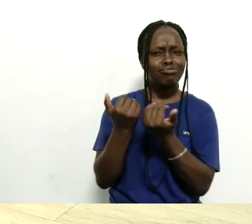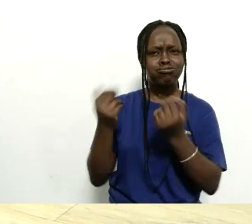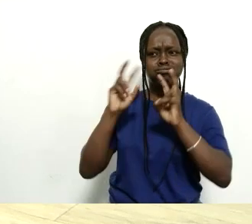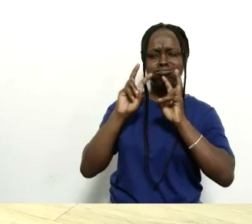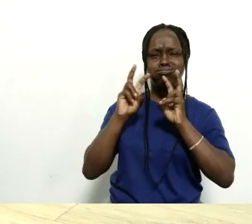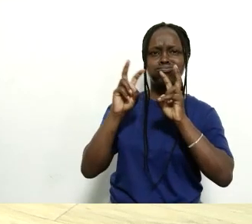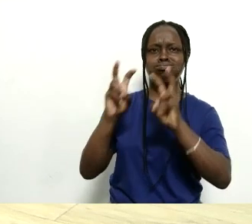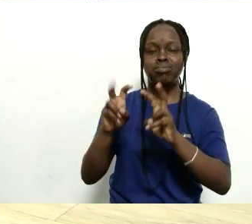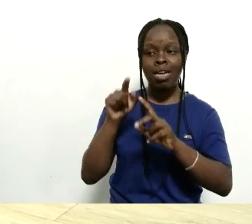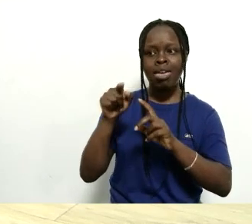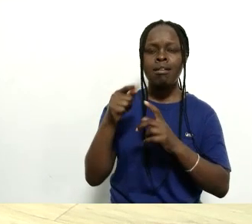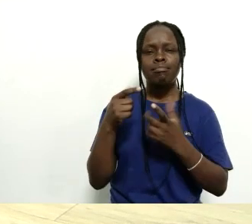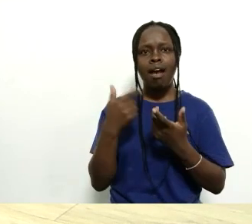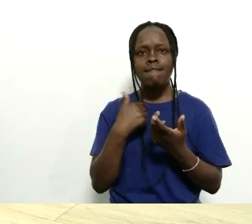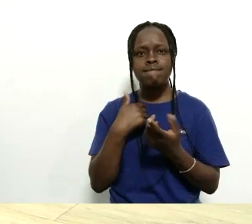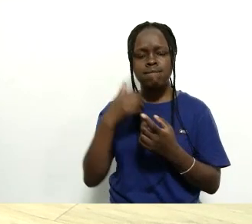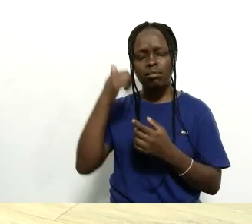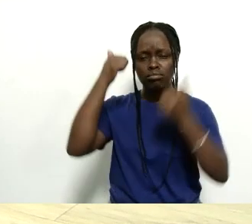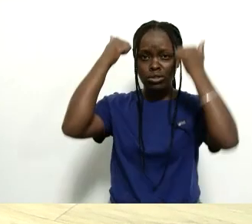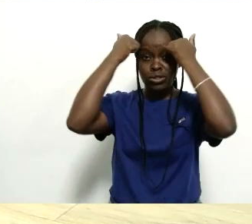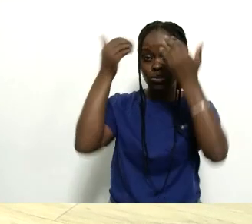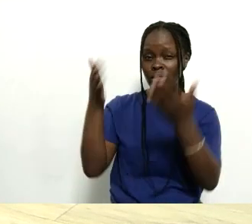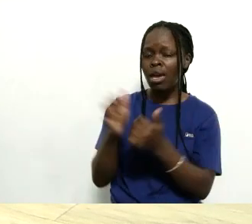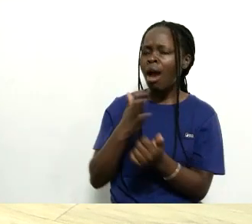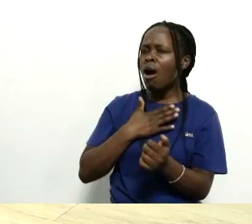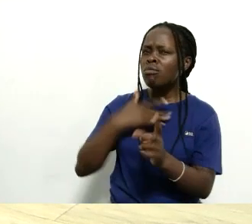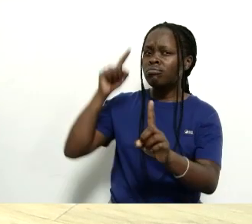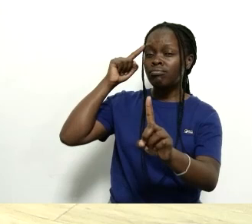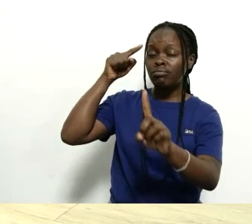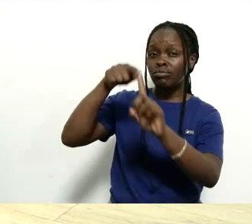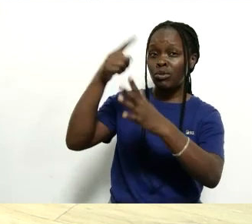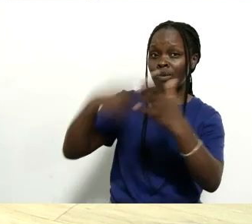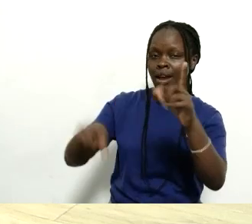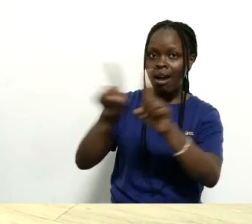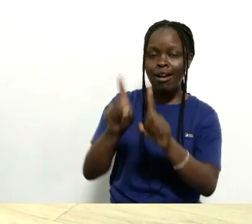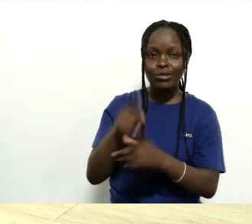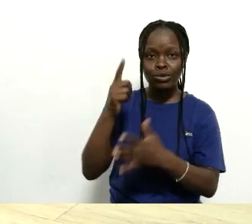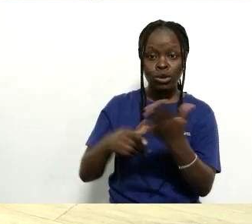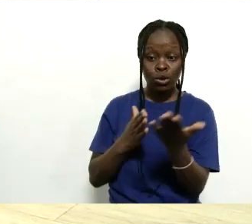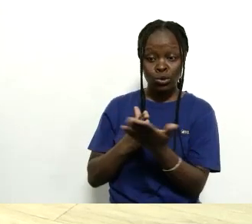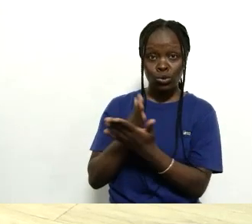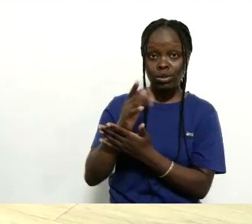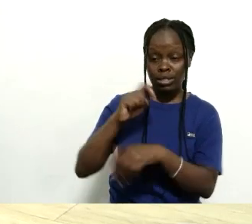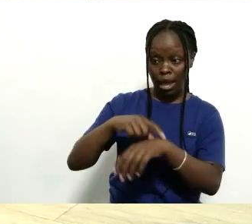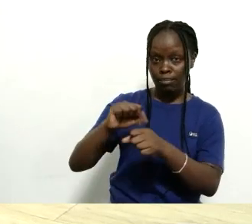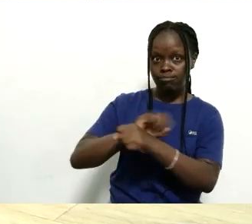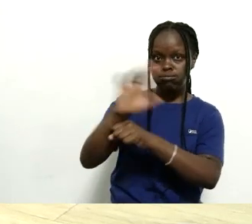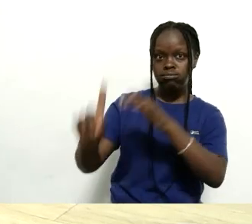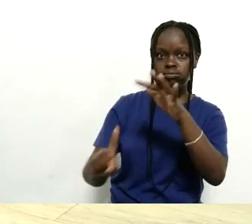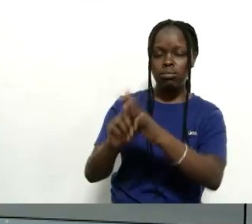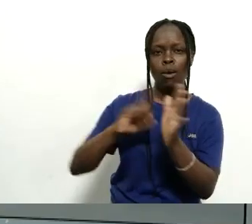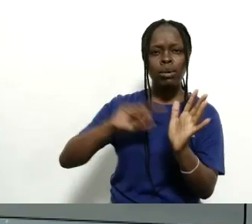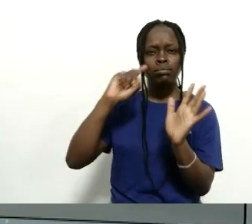like for us at WorldReader, the digital reading solution, BookSmart, can be incorporated into the daily lives of parents, of the learners, but